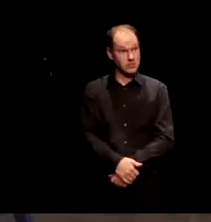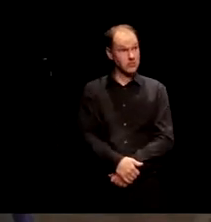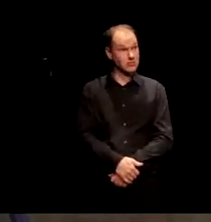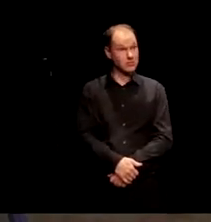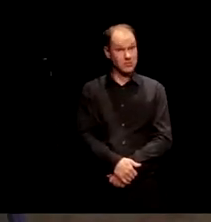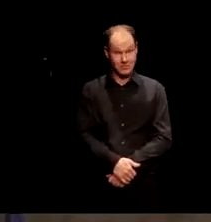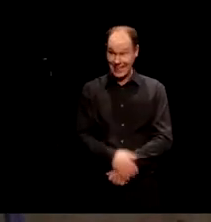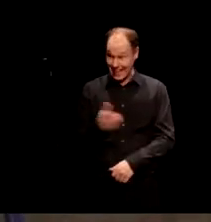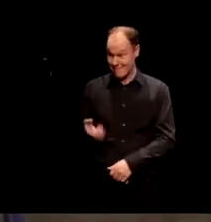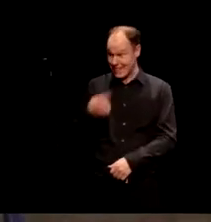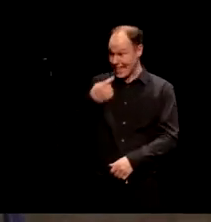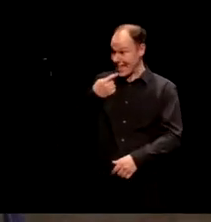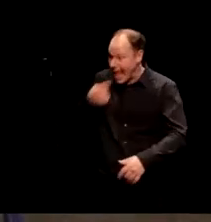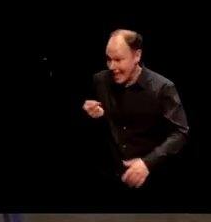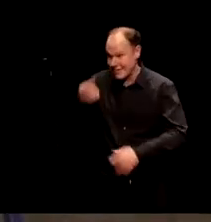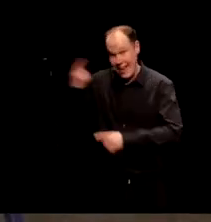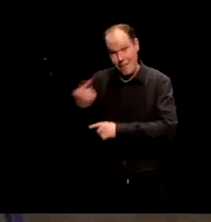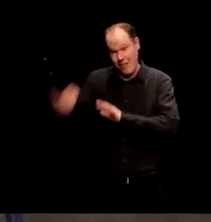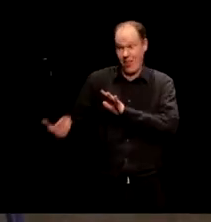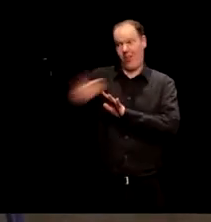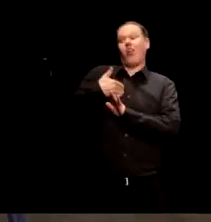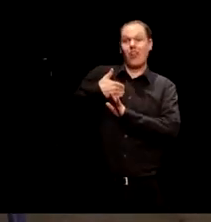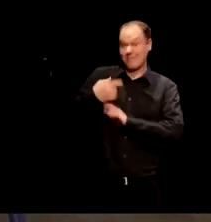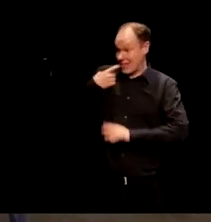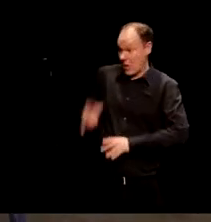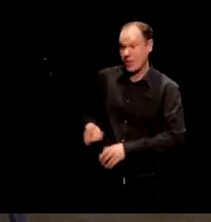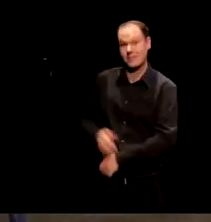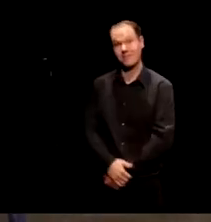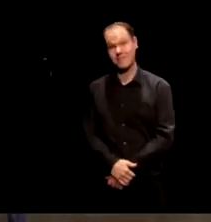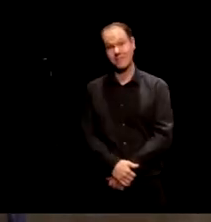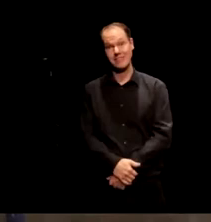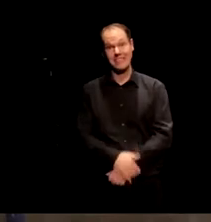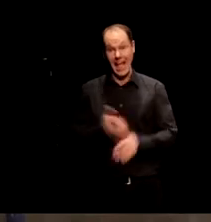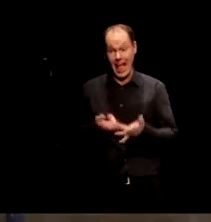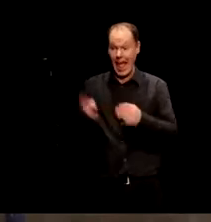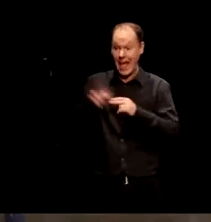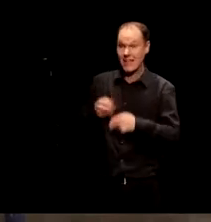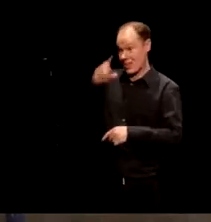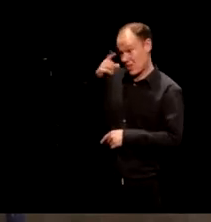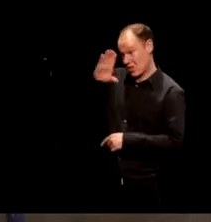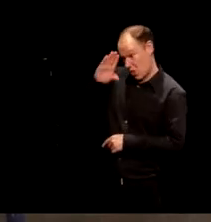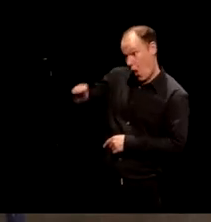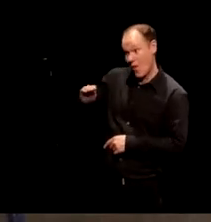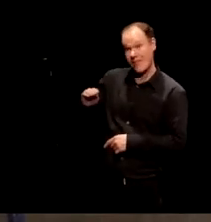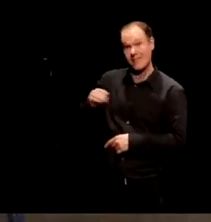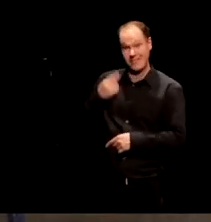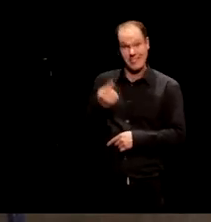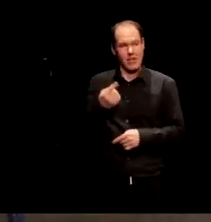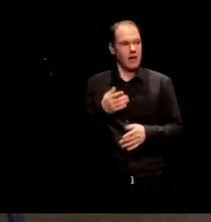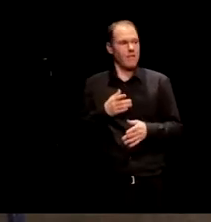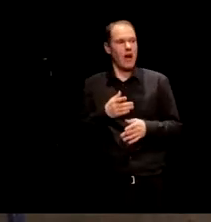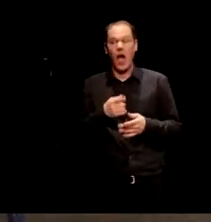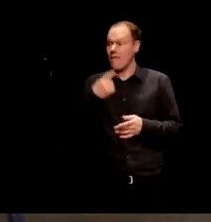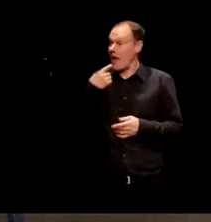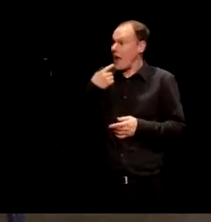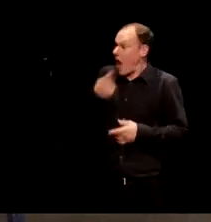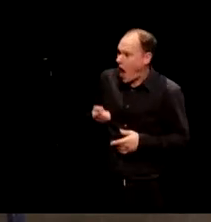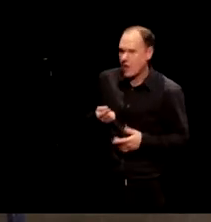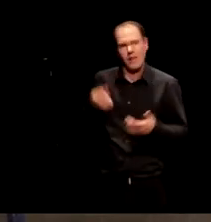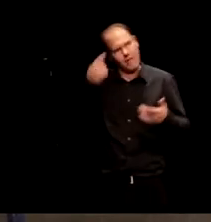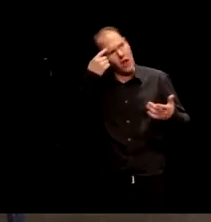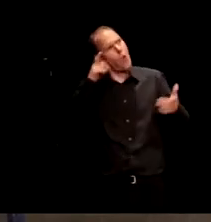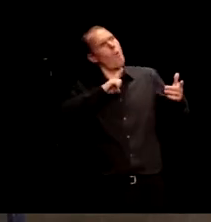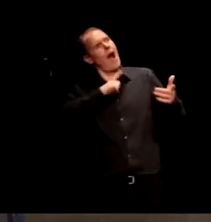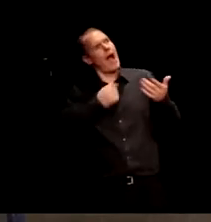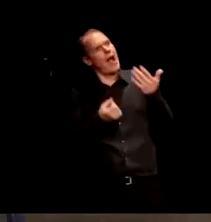That is what I was about to tell you when he interrupted our conversation. If I had told you, I am sure you wouldn't have gone. Oh, why must things